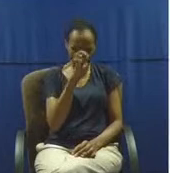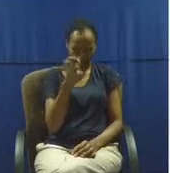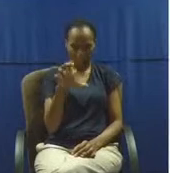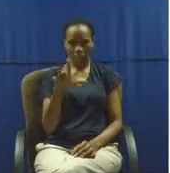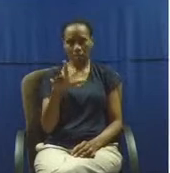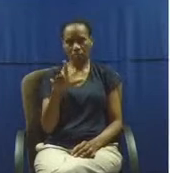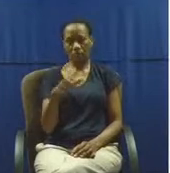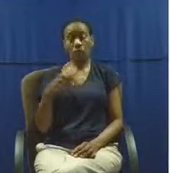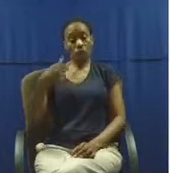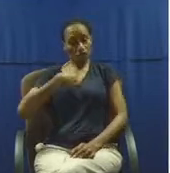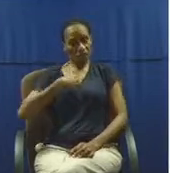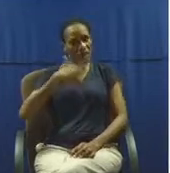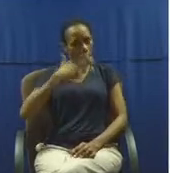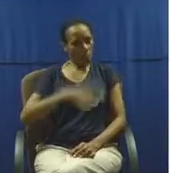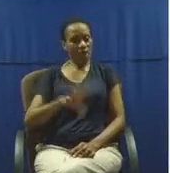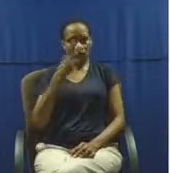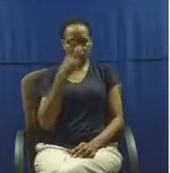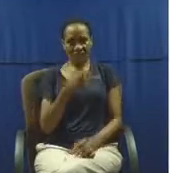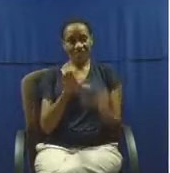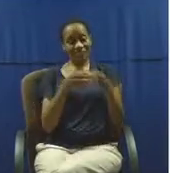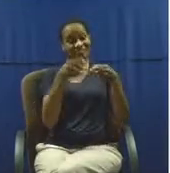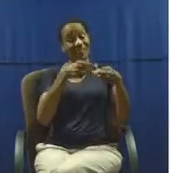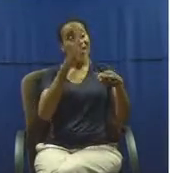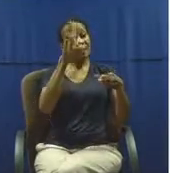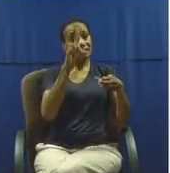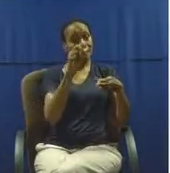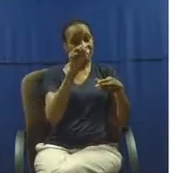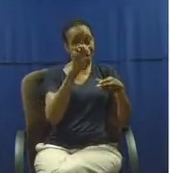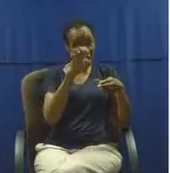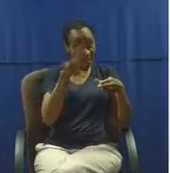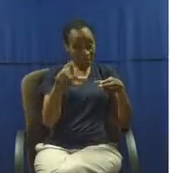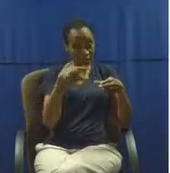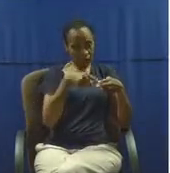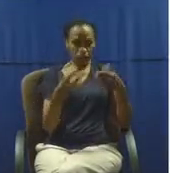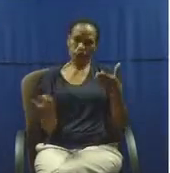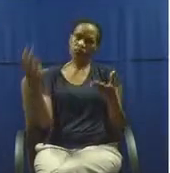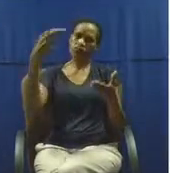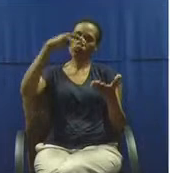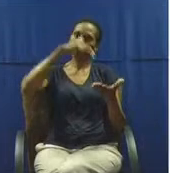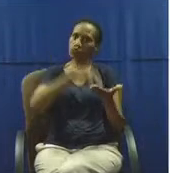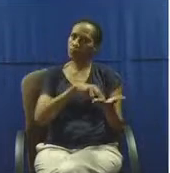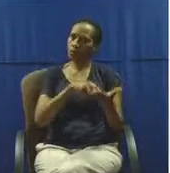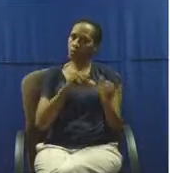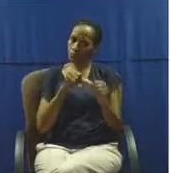Dinel getting back on its feet rather than remain in the